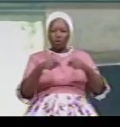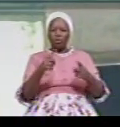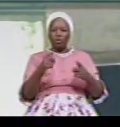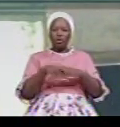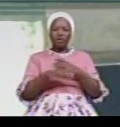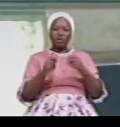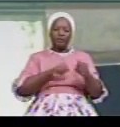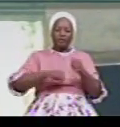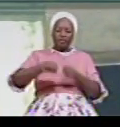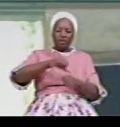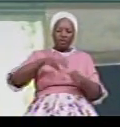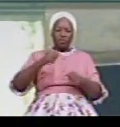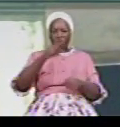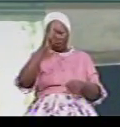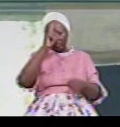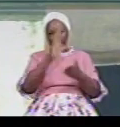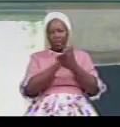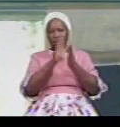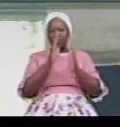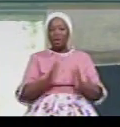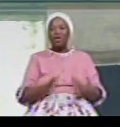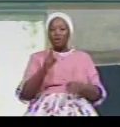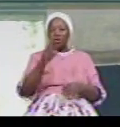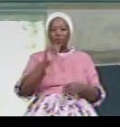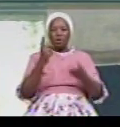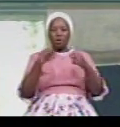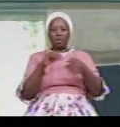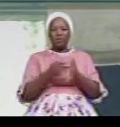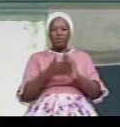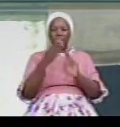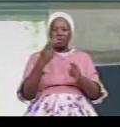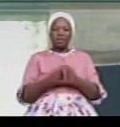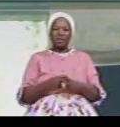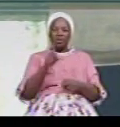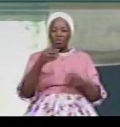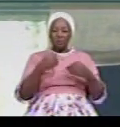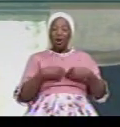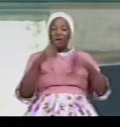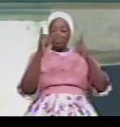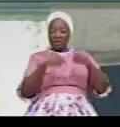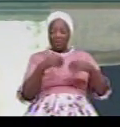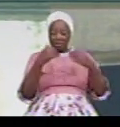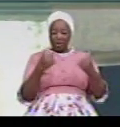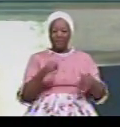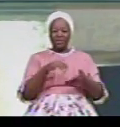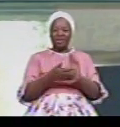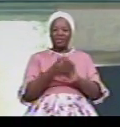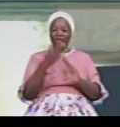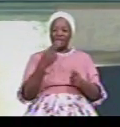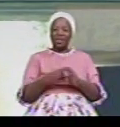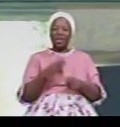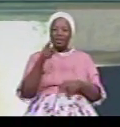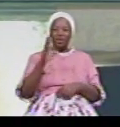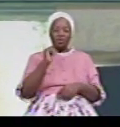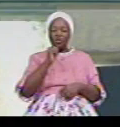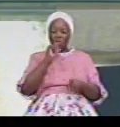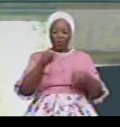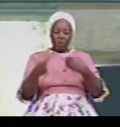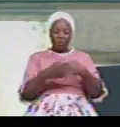the brethren. You will come. You have come already. You will not go